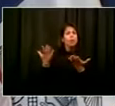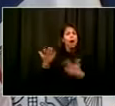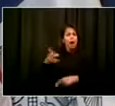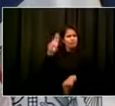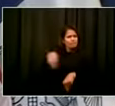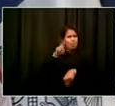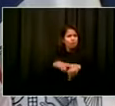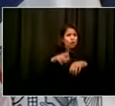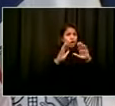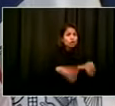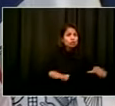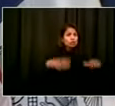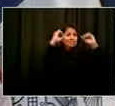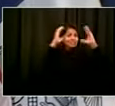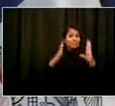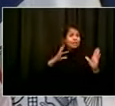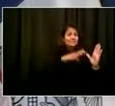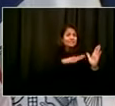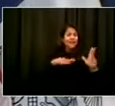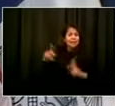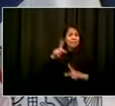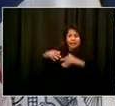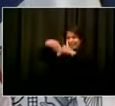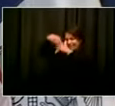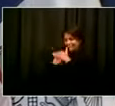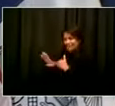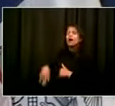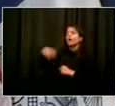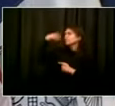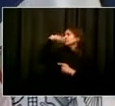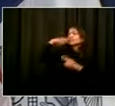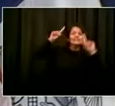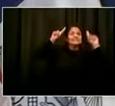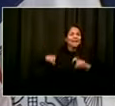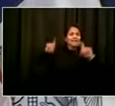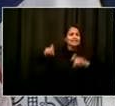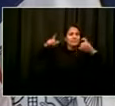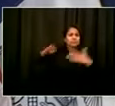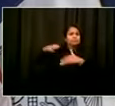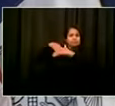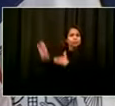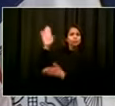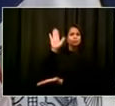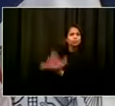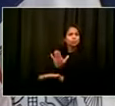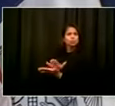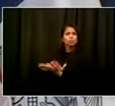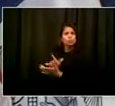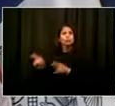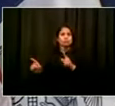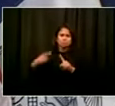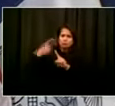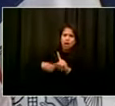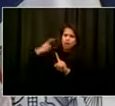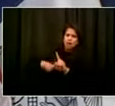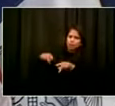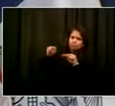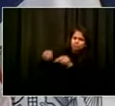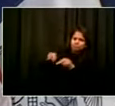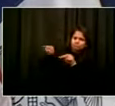testing program, we've just seen remarkable results. And this is a testament to everyone in our school system,